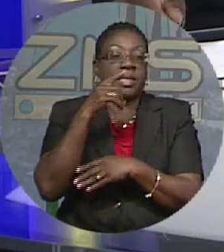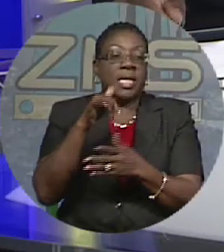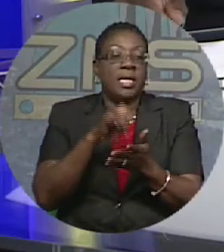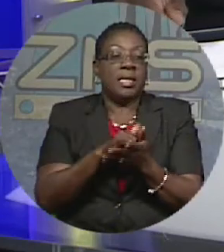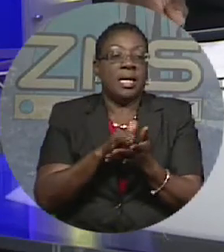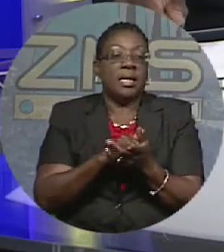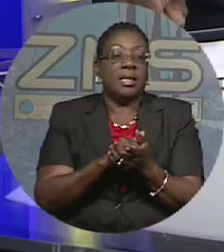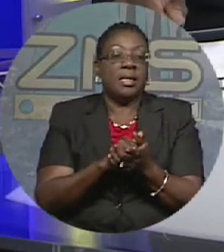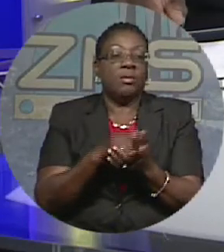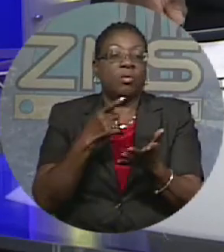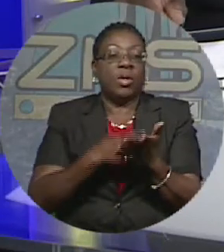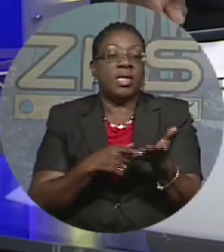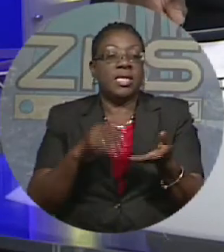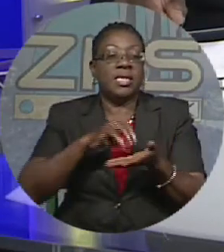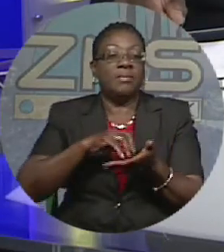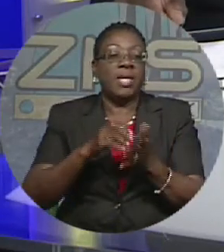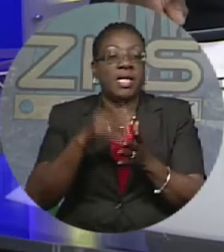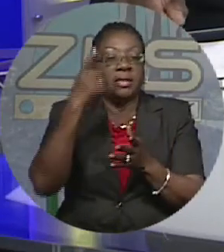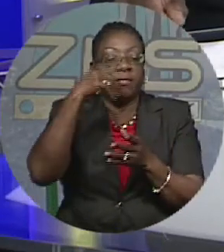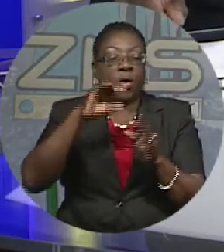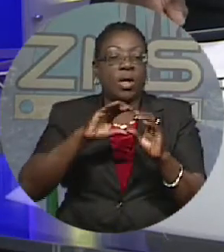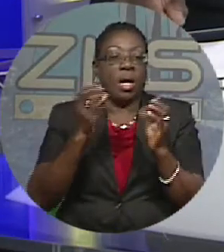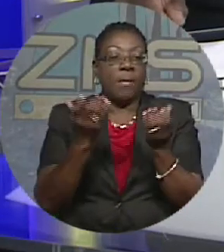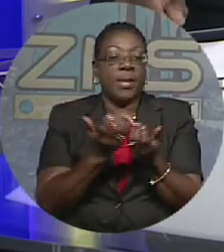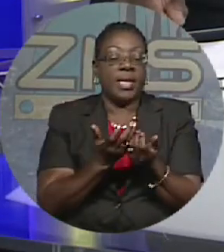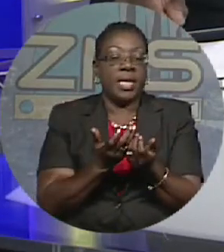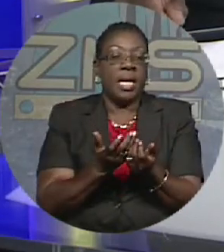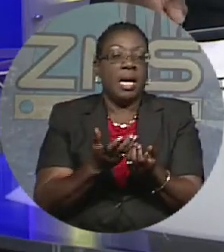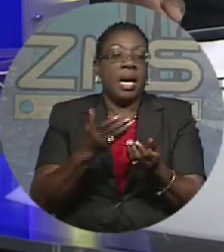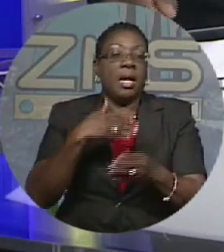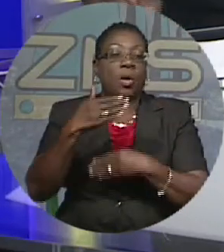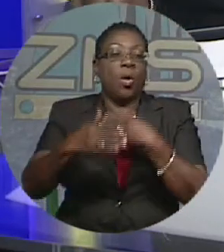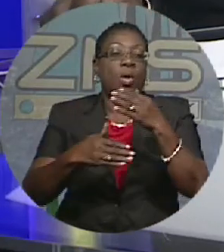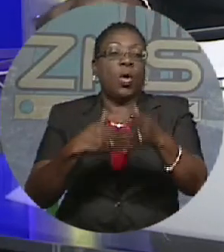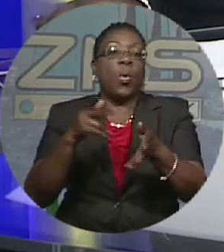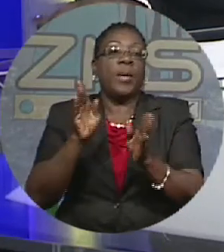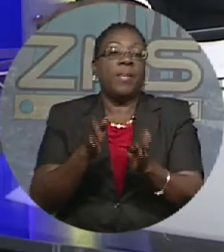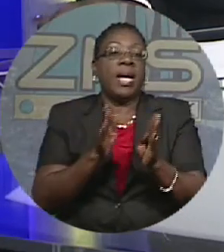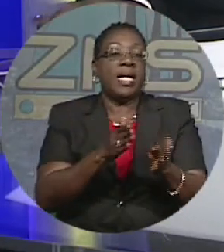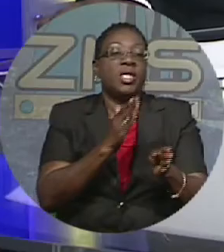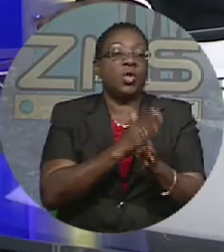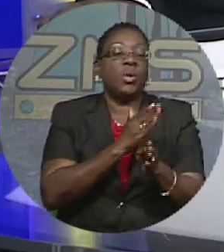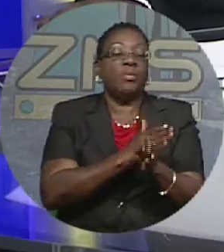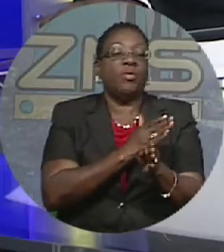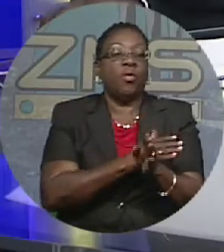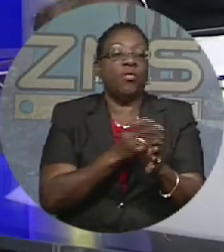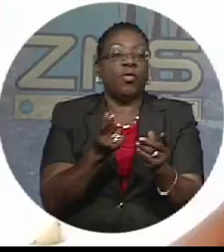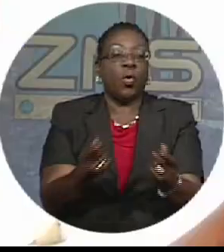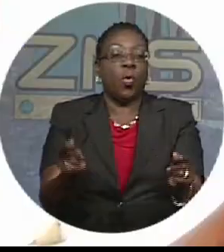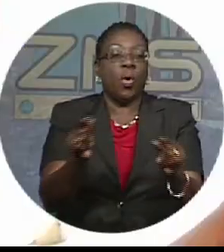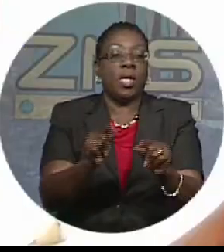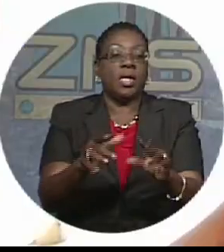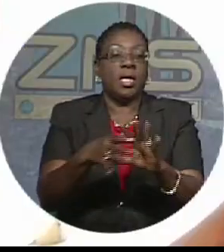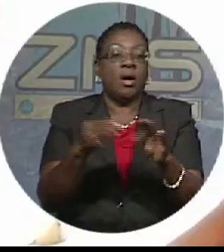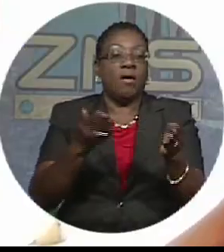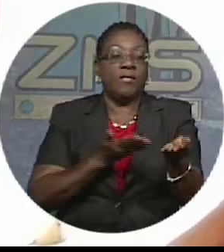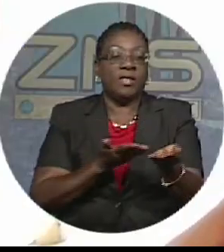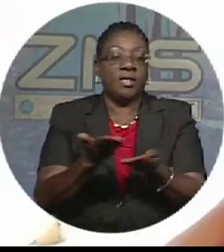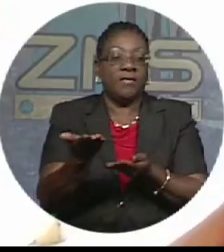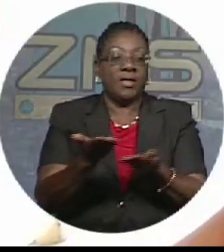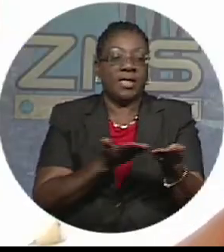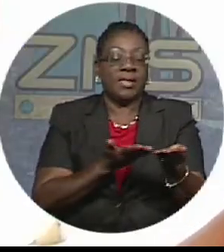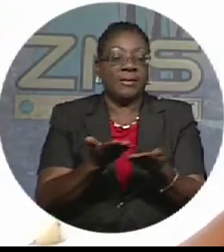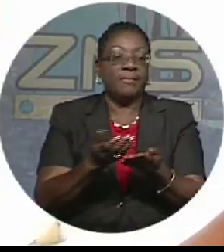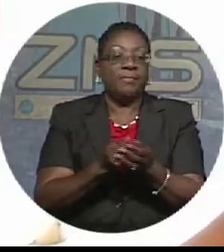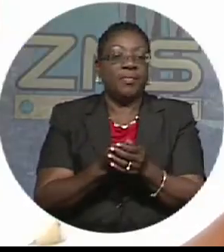Noel-Ferguson today what this means for the company and ongoing plans to improve the quality of service. So we have written some checks in the